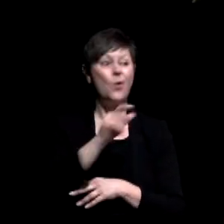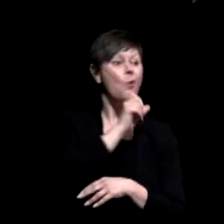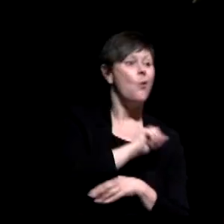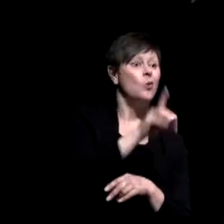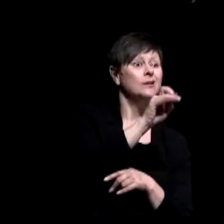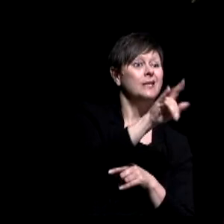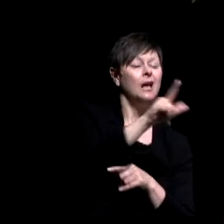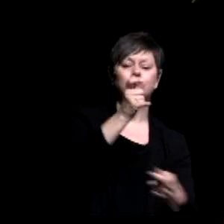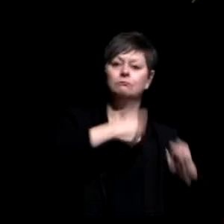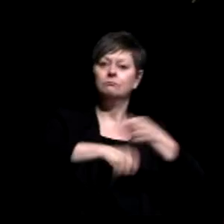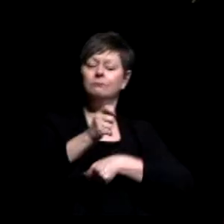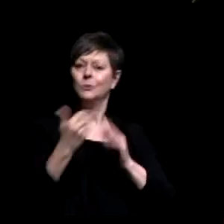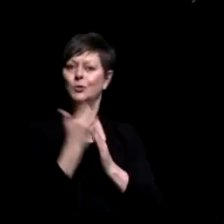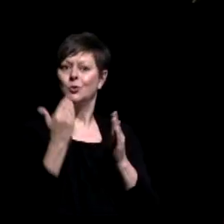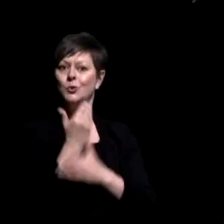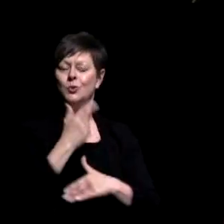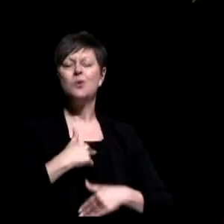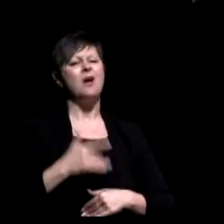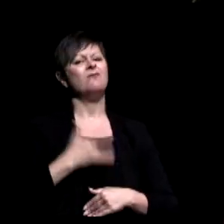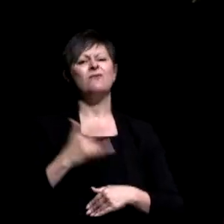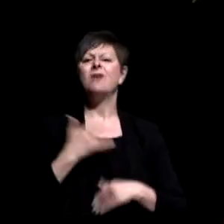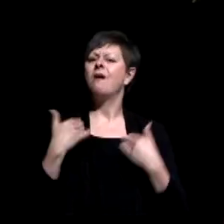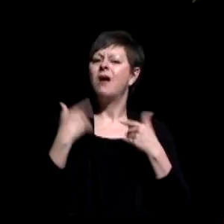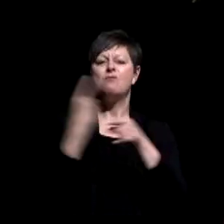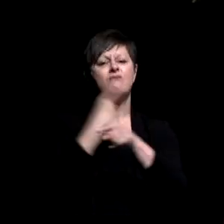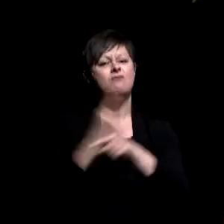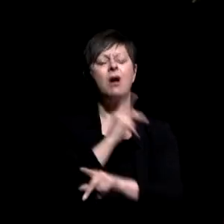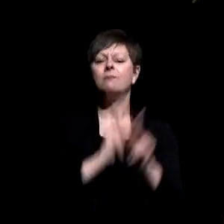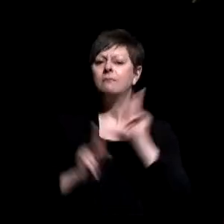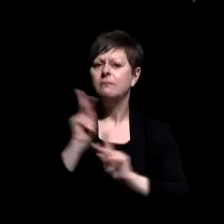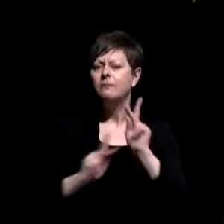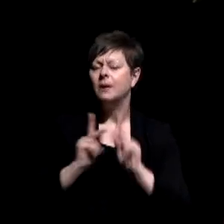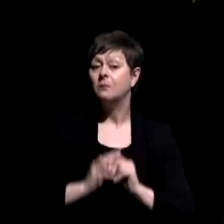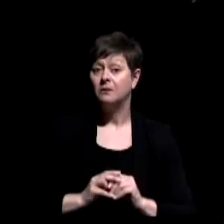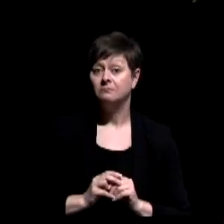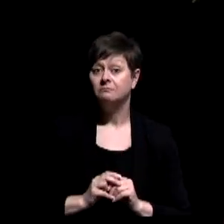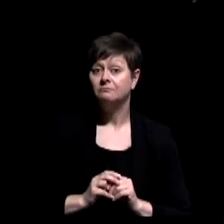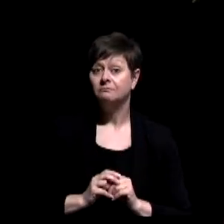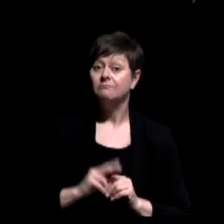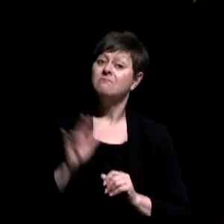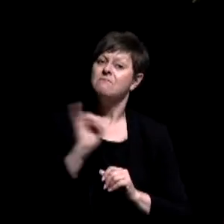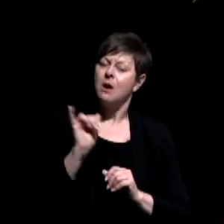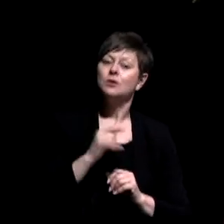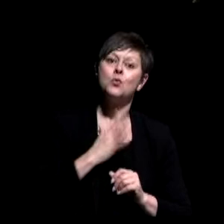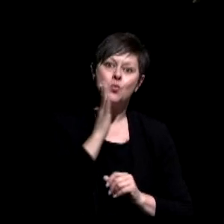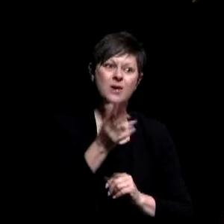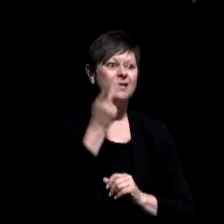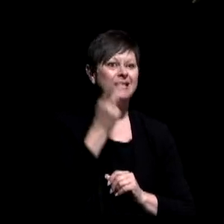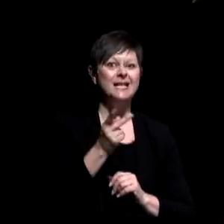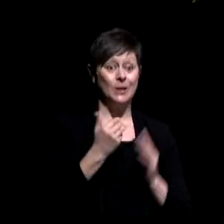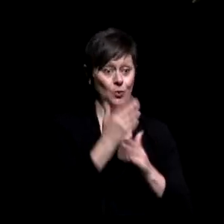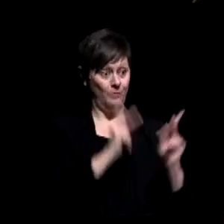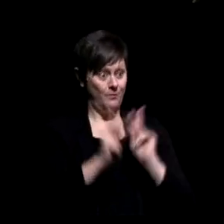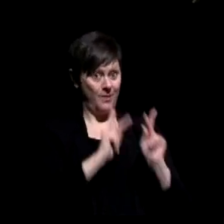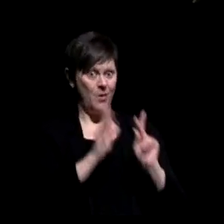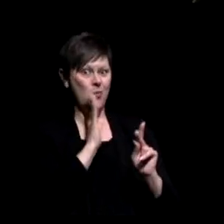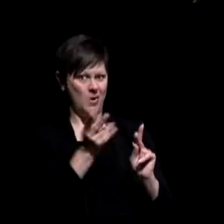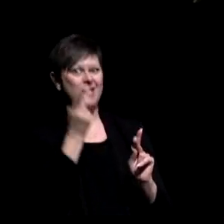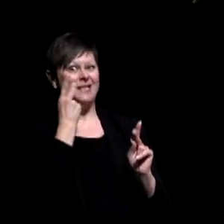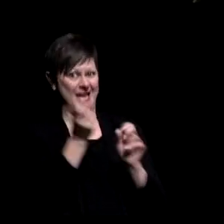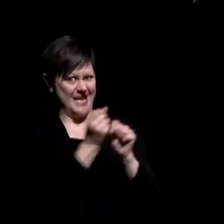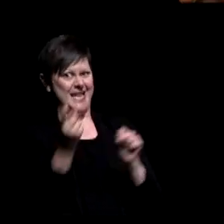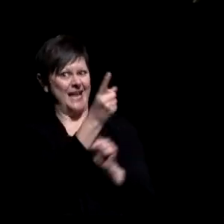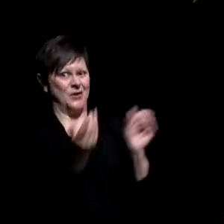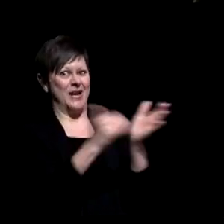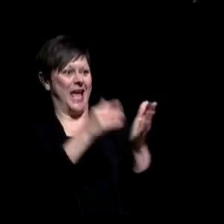I'm confident we have the right people, and I'm confident that we will see the fruits of their labor on this stage again next